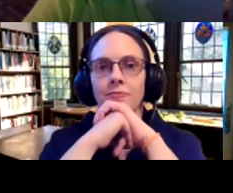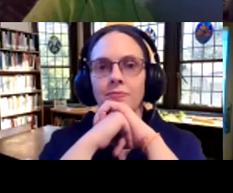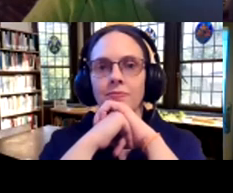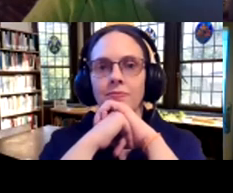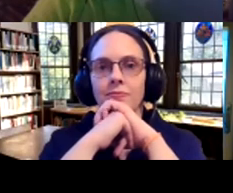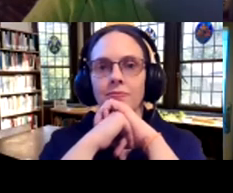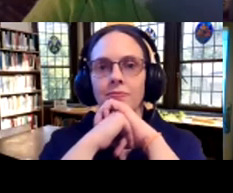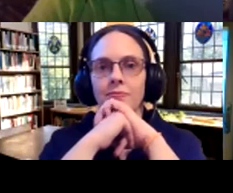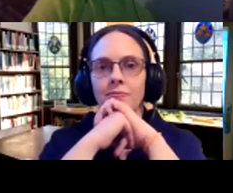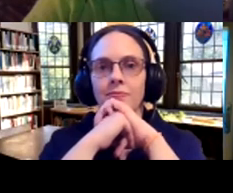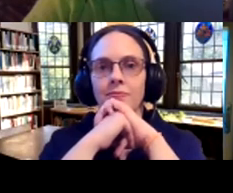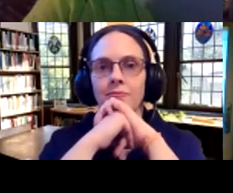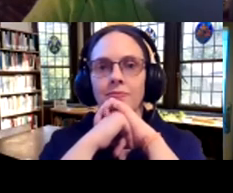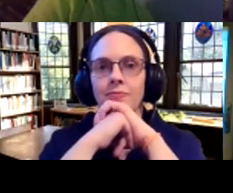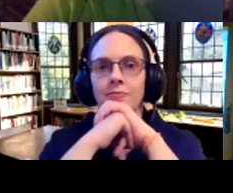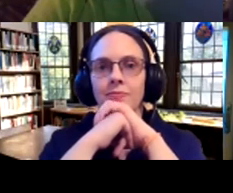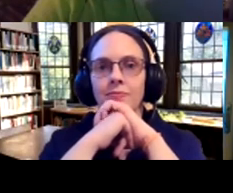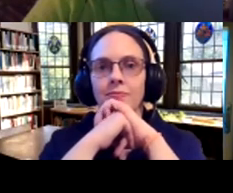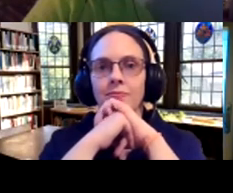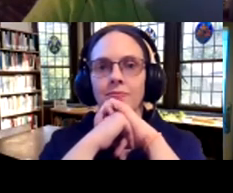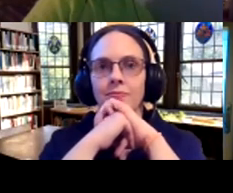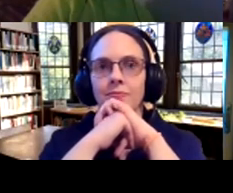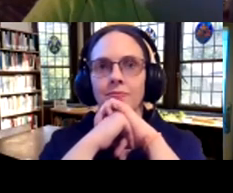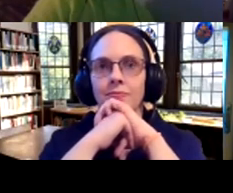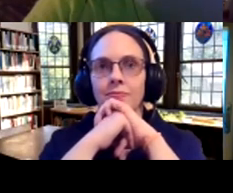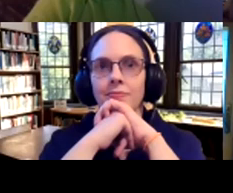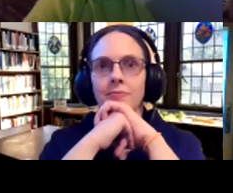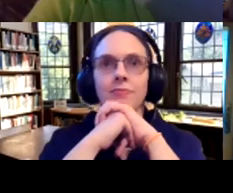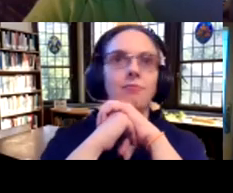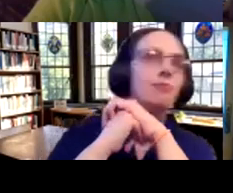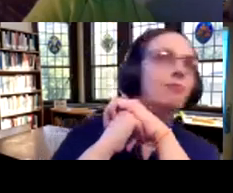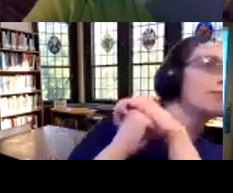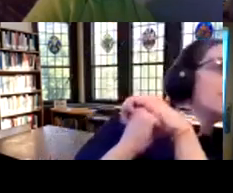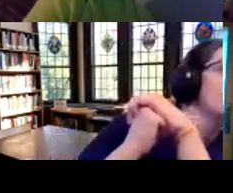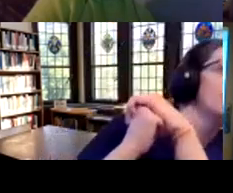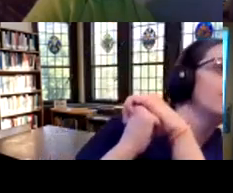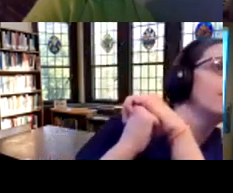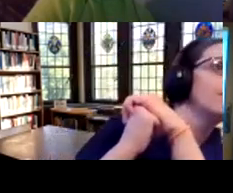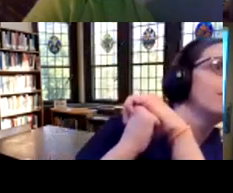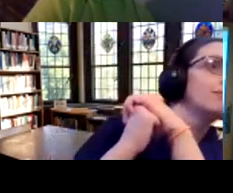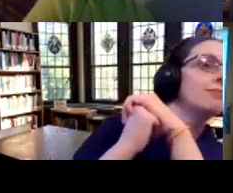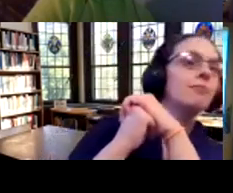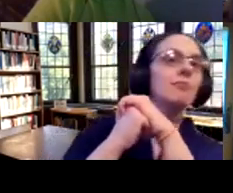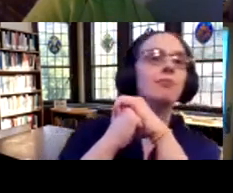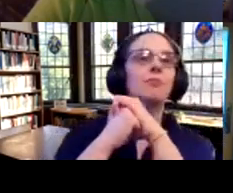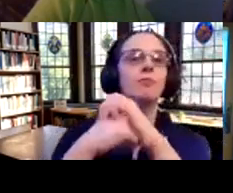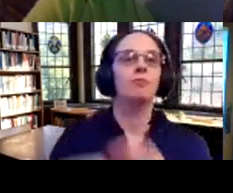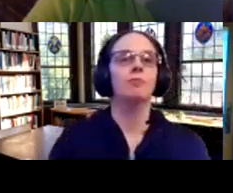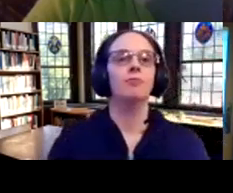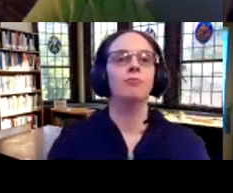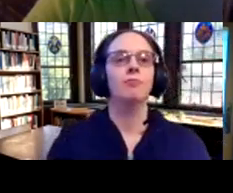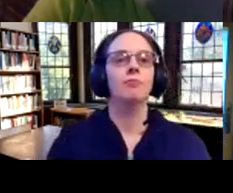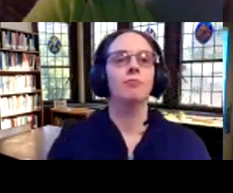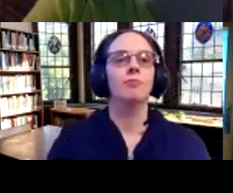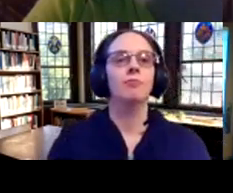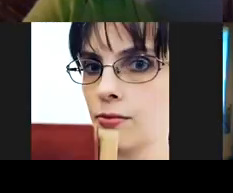of the 19th century, in which Mary Jane Holmes plays a leading role. And in fact, the book ends with her. If you're interested in any of